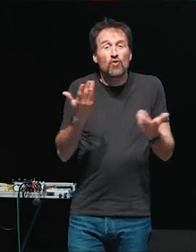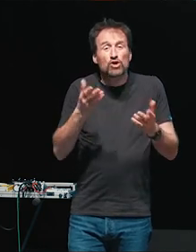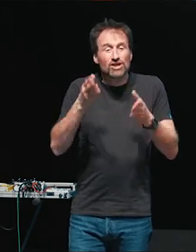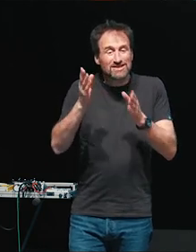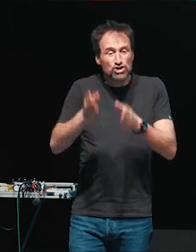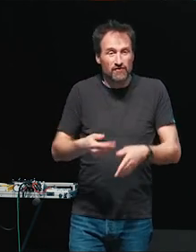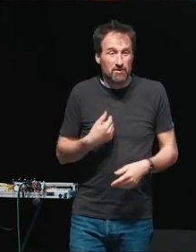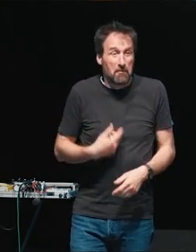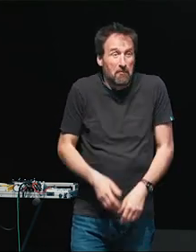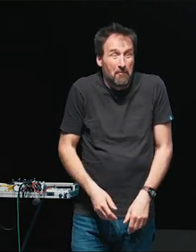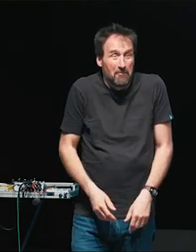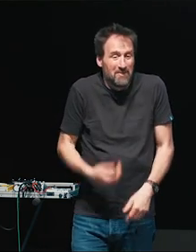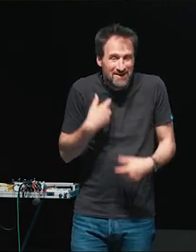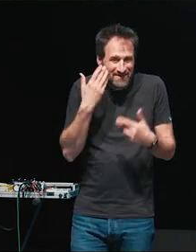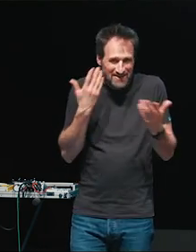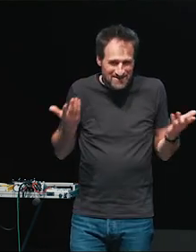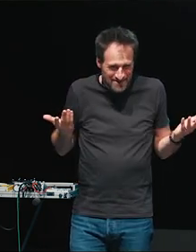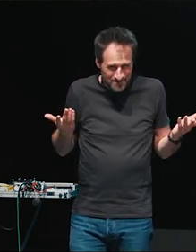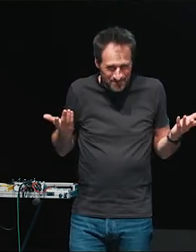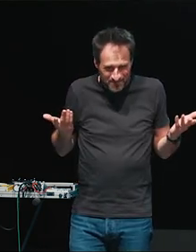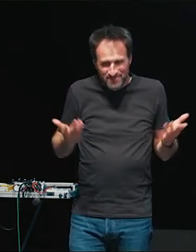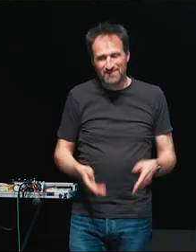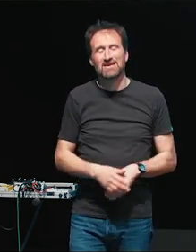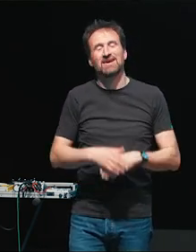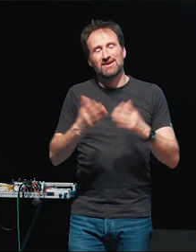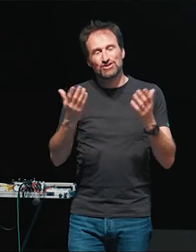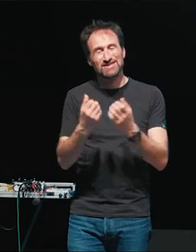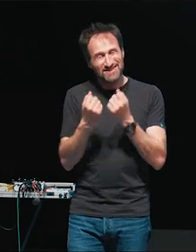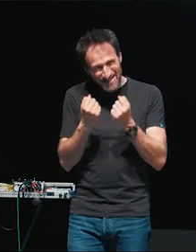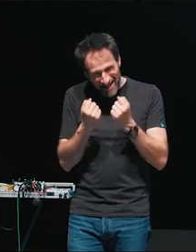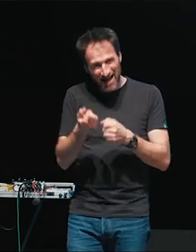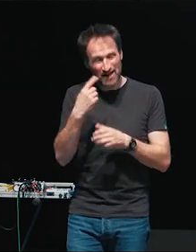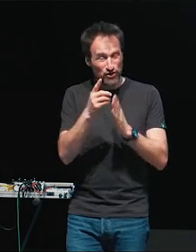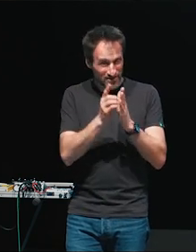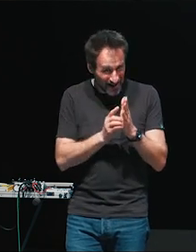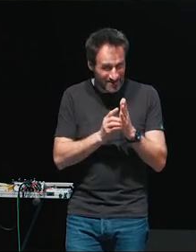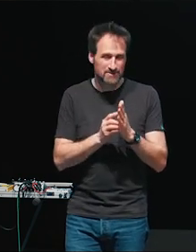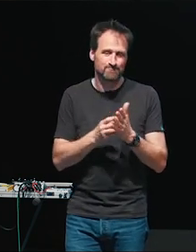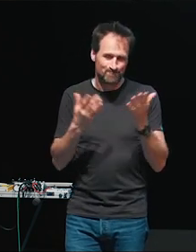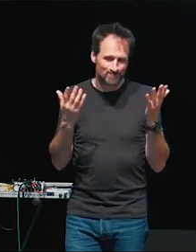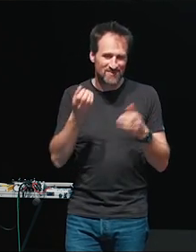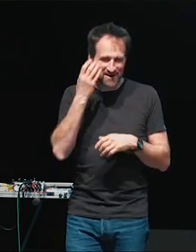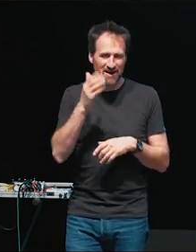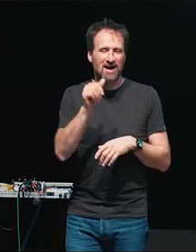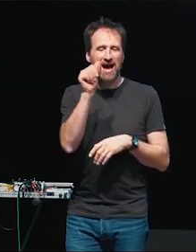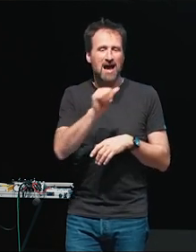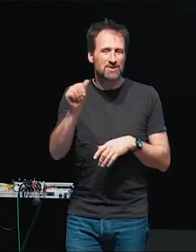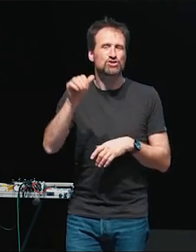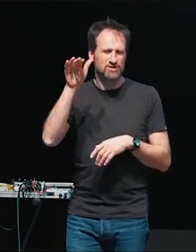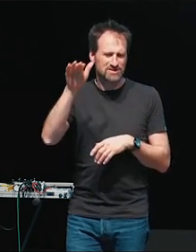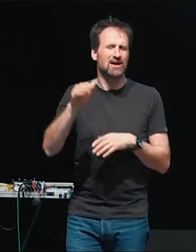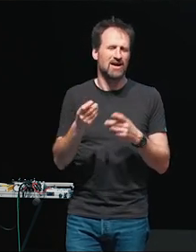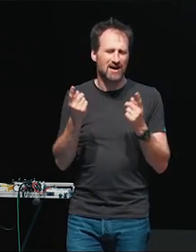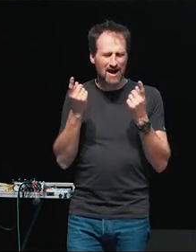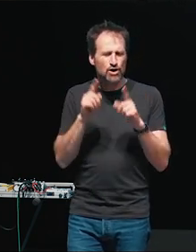controlled, sensitivity of data, security of data, sure, Amazon has some agreements that you can sign, but can you